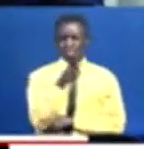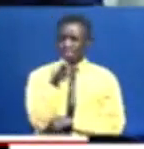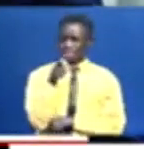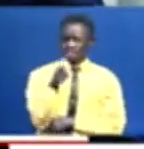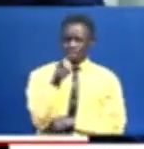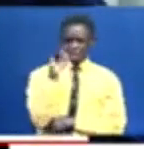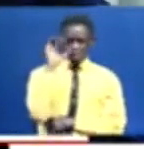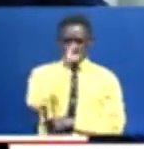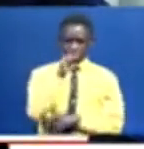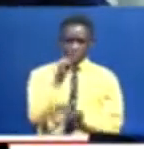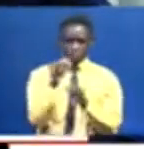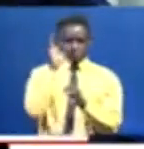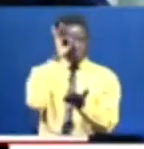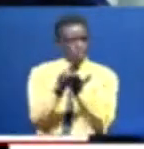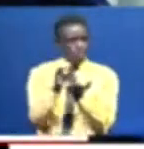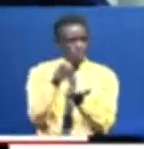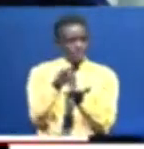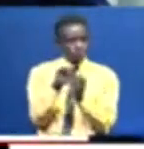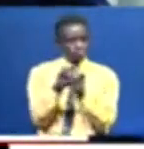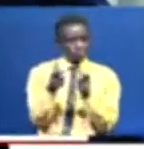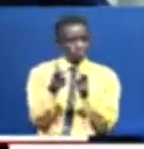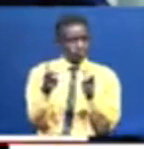increasing as we progress. So